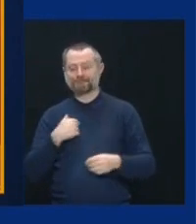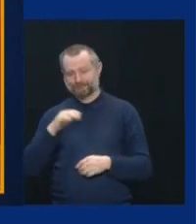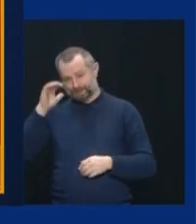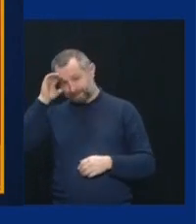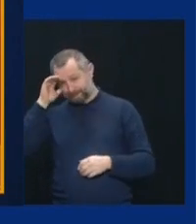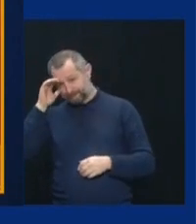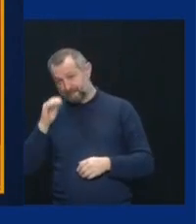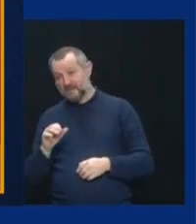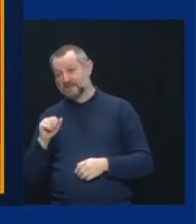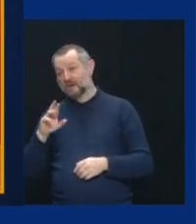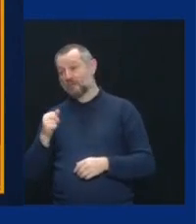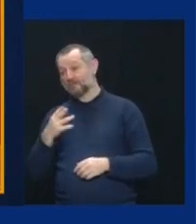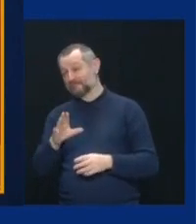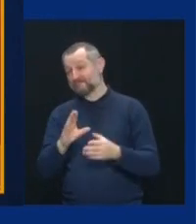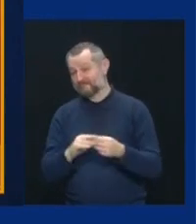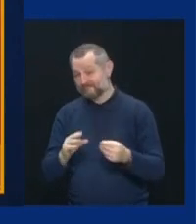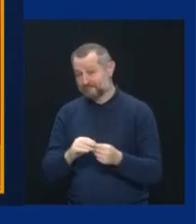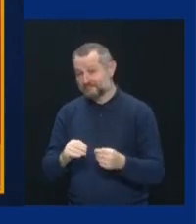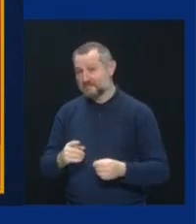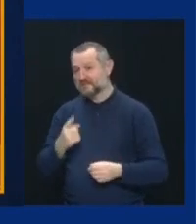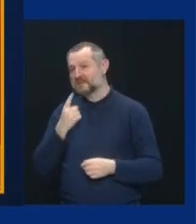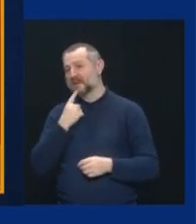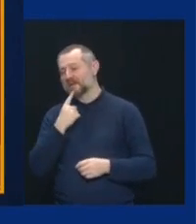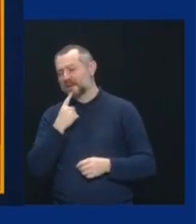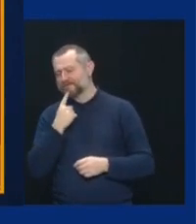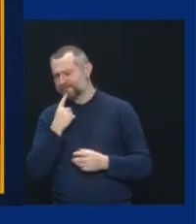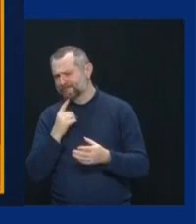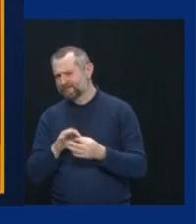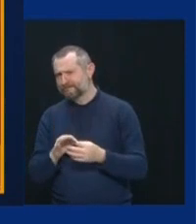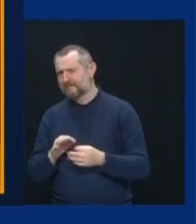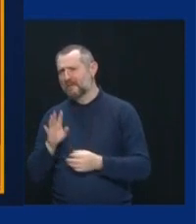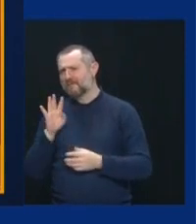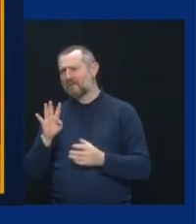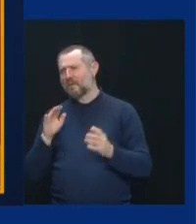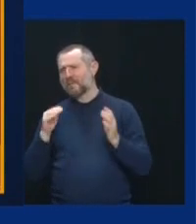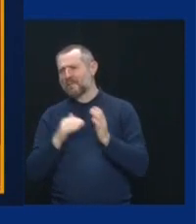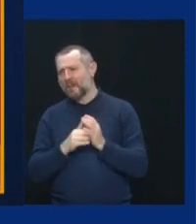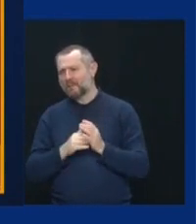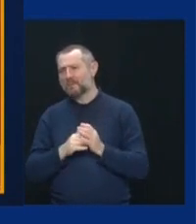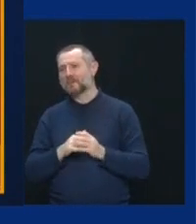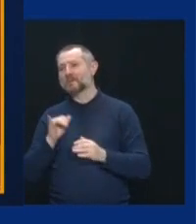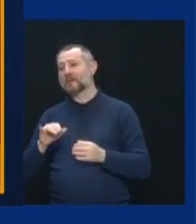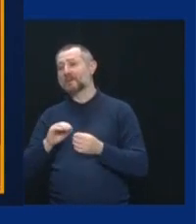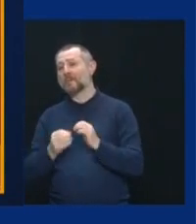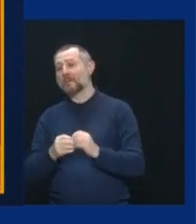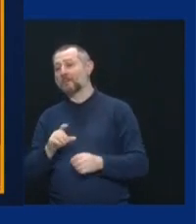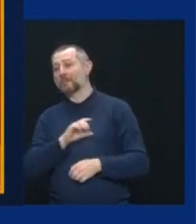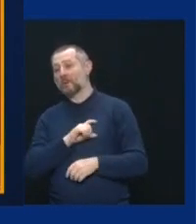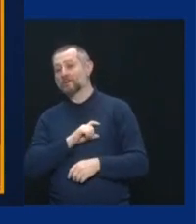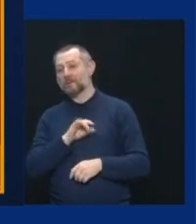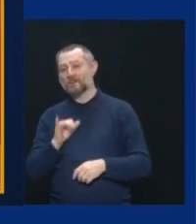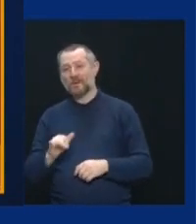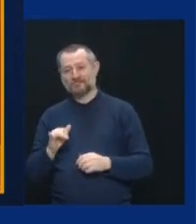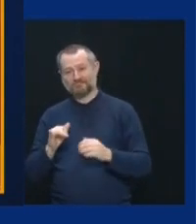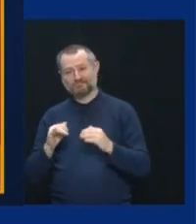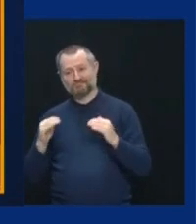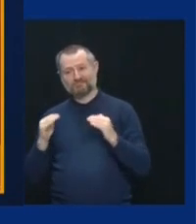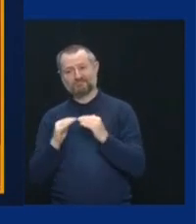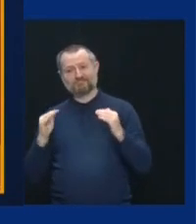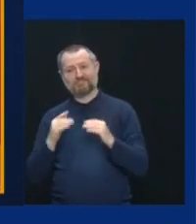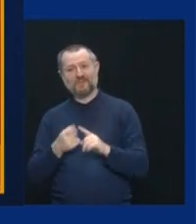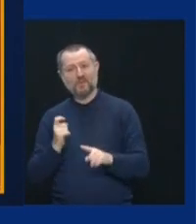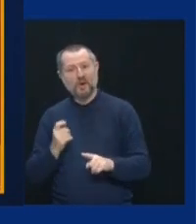Sarah, we would be at 4,000 would be a level which is going